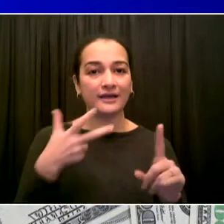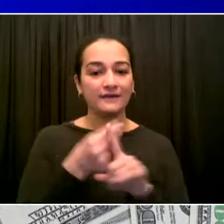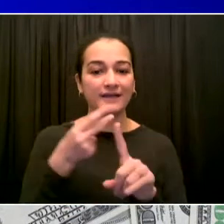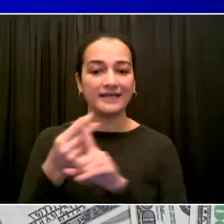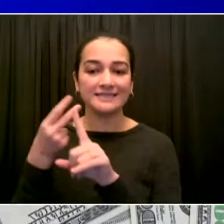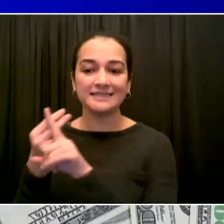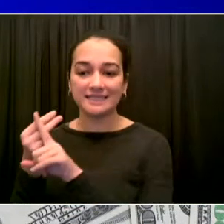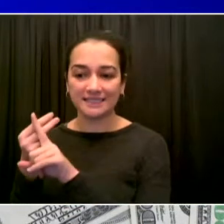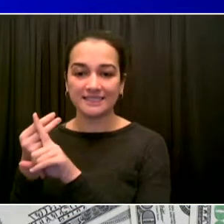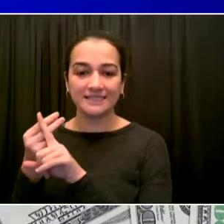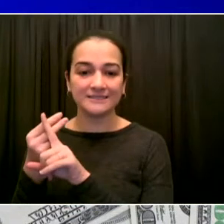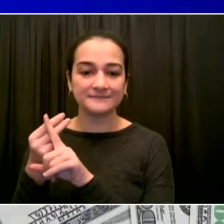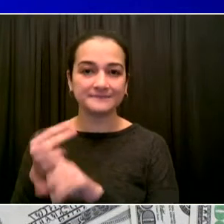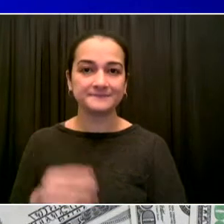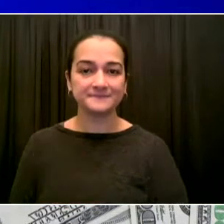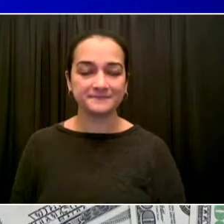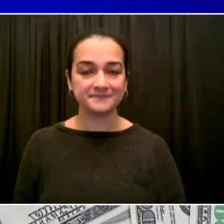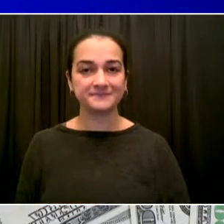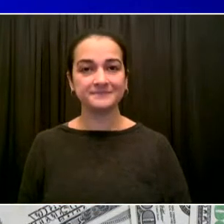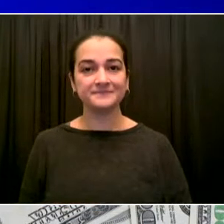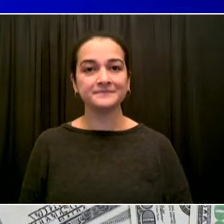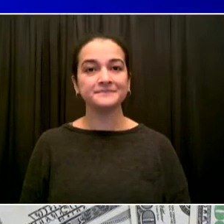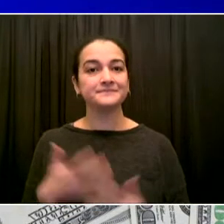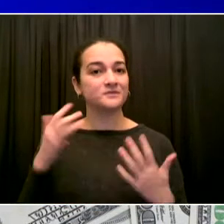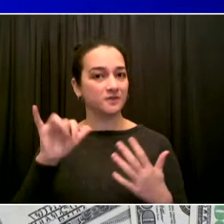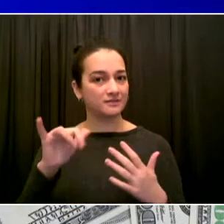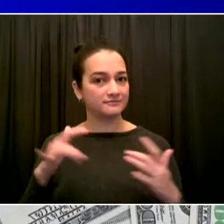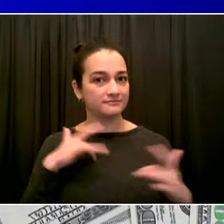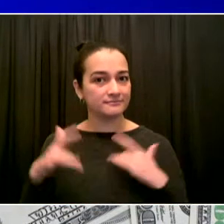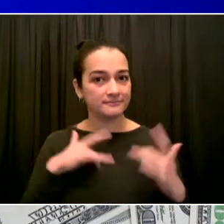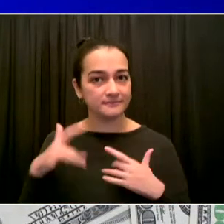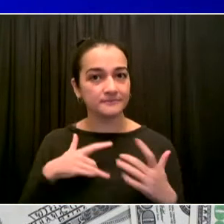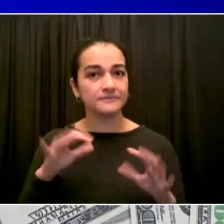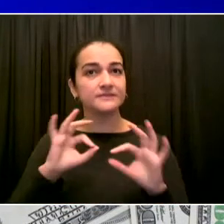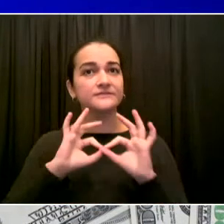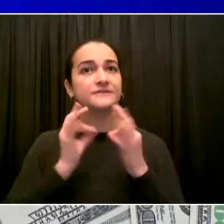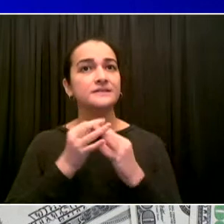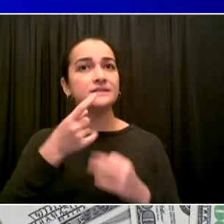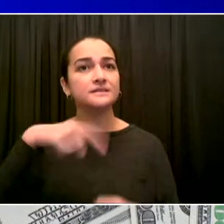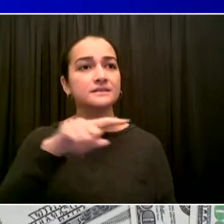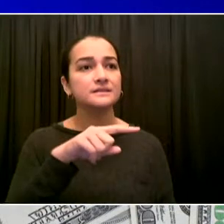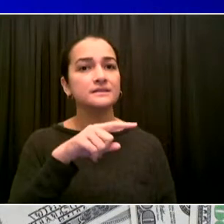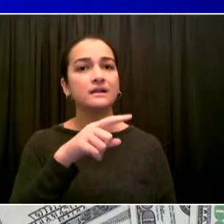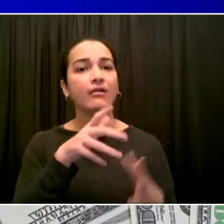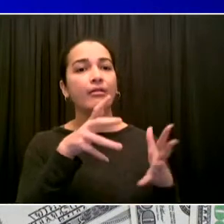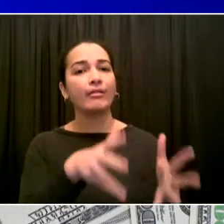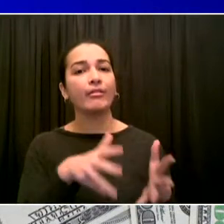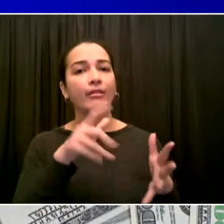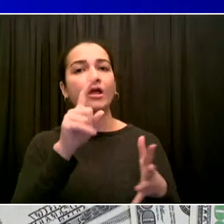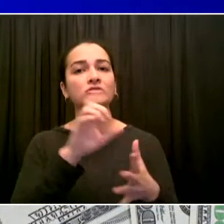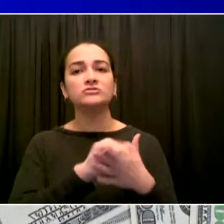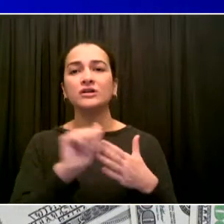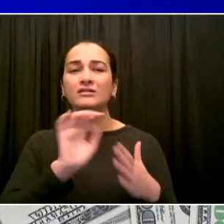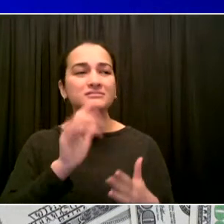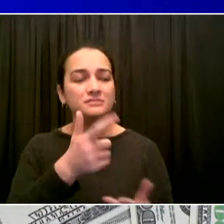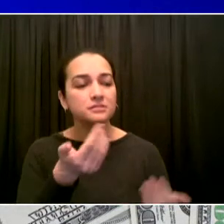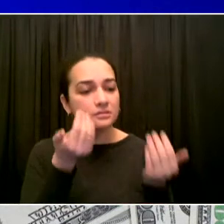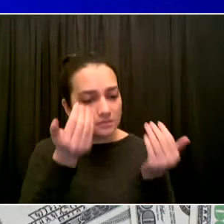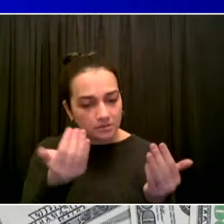of the holidays. If anyone in the family is not yet vaccinated, whether a child or an adult, go get vaccinated. Get that